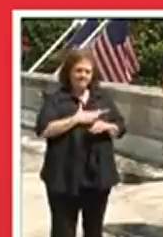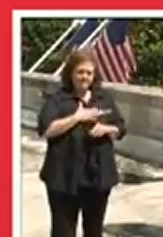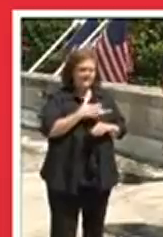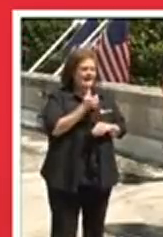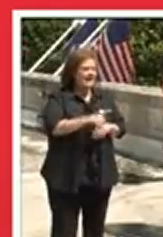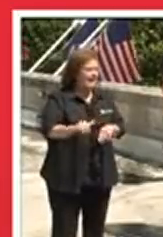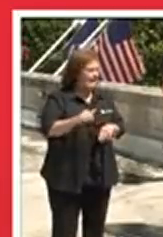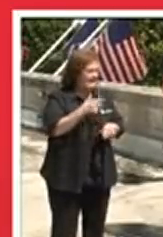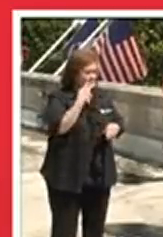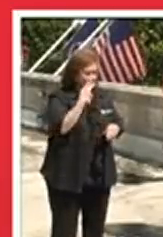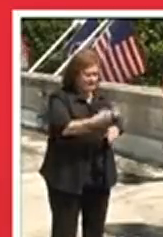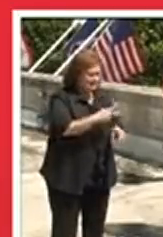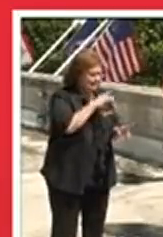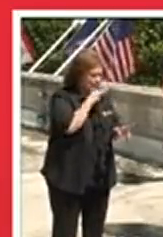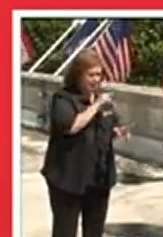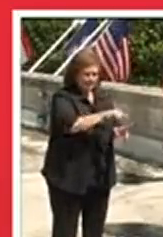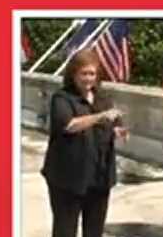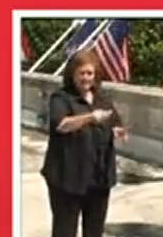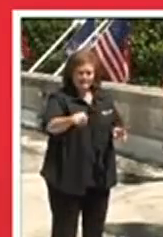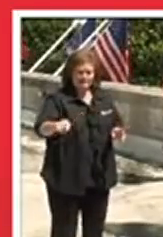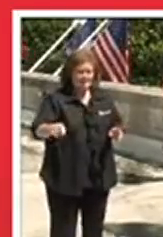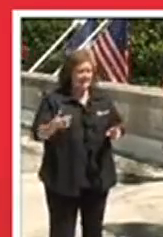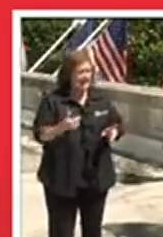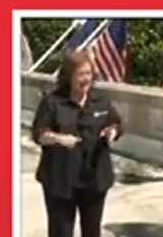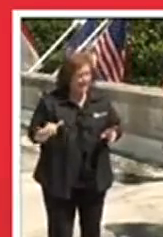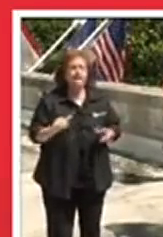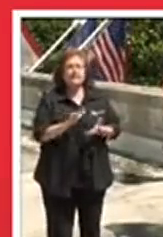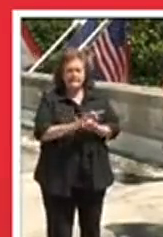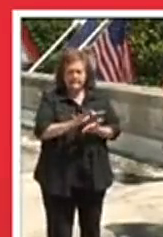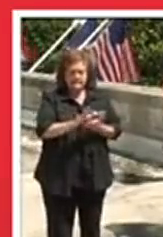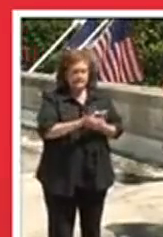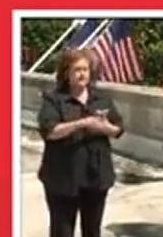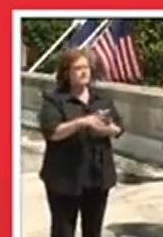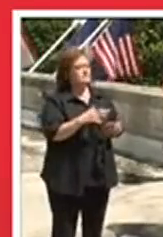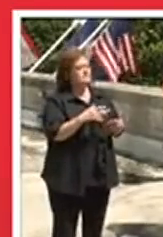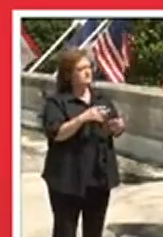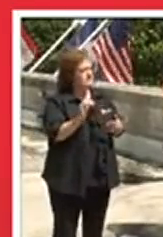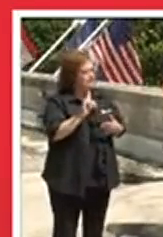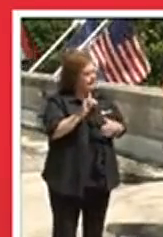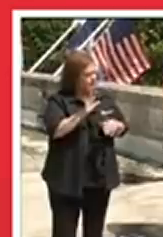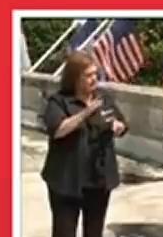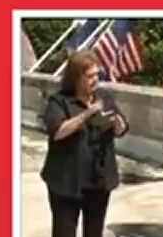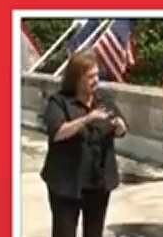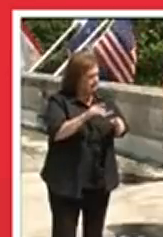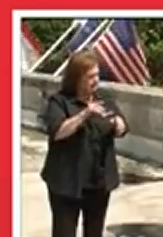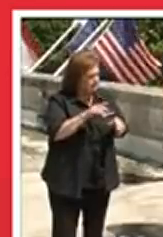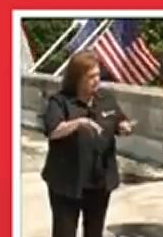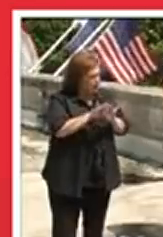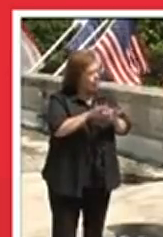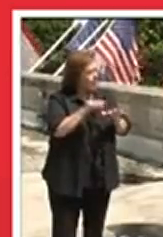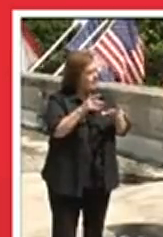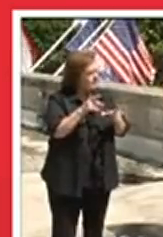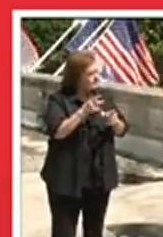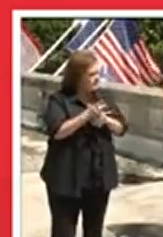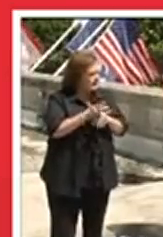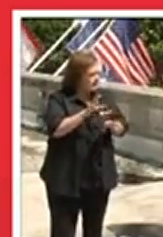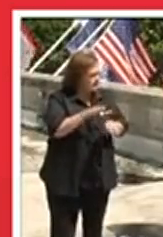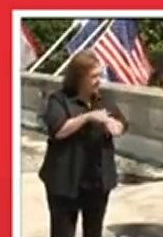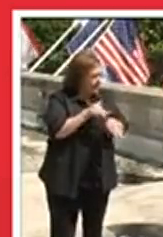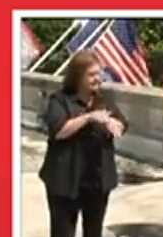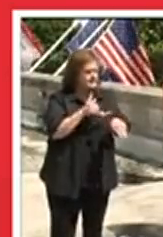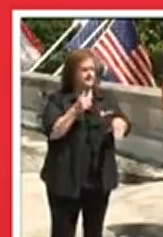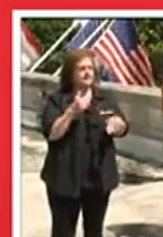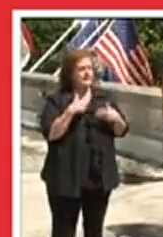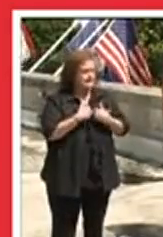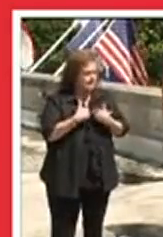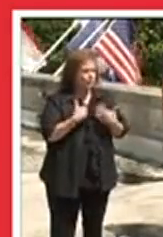that, gather it up. Make sure you're focusing on your pets as well. Your outdoor furniture and the like, make sure you're tying